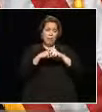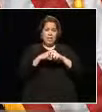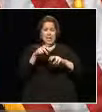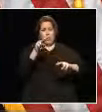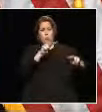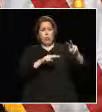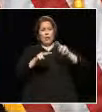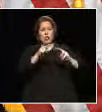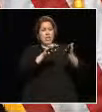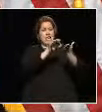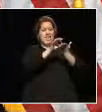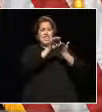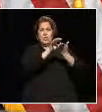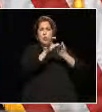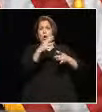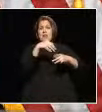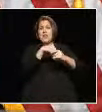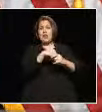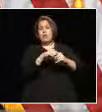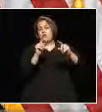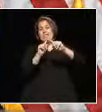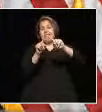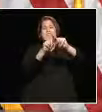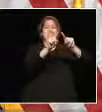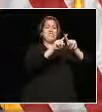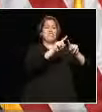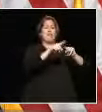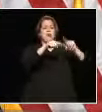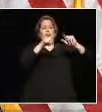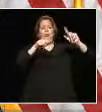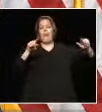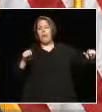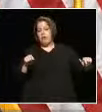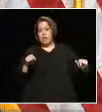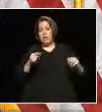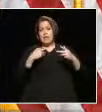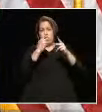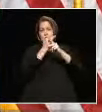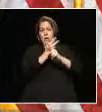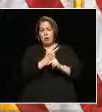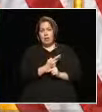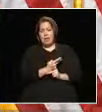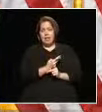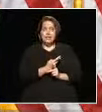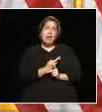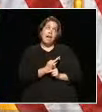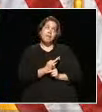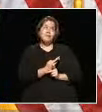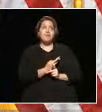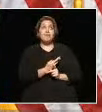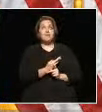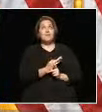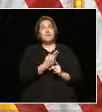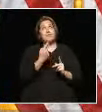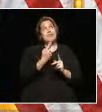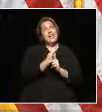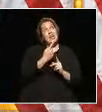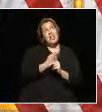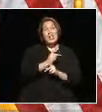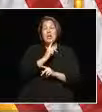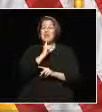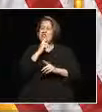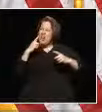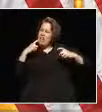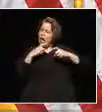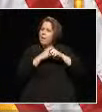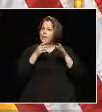at a score that involves many different complex variables that are calculated very in a very